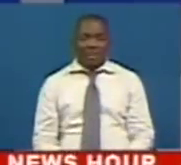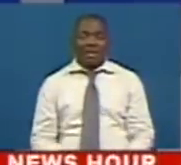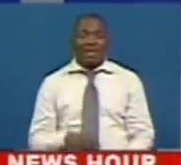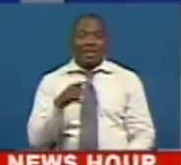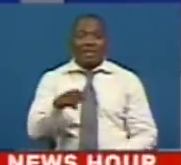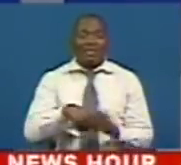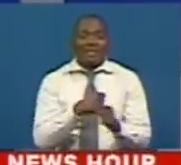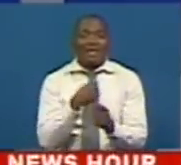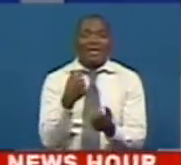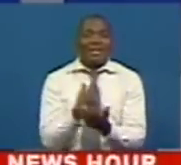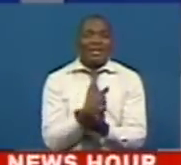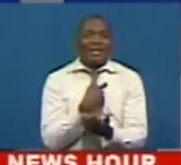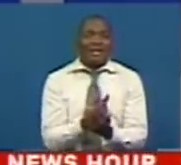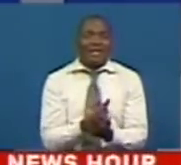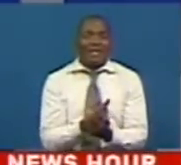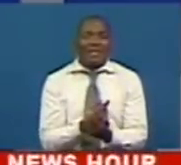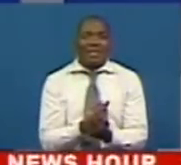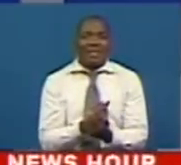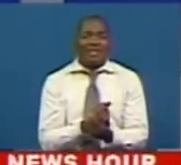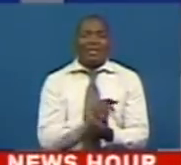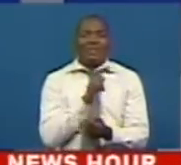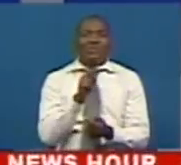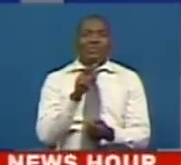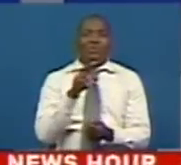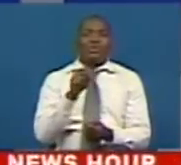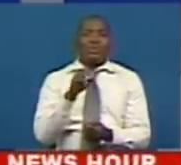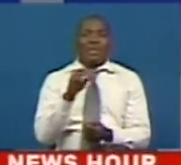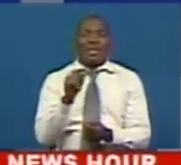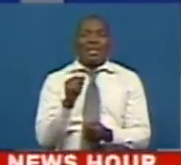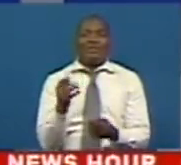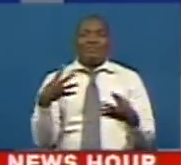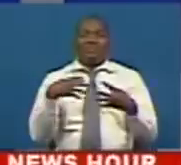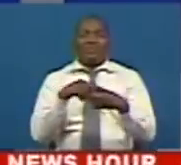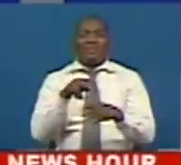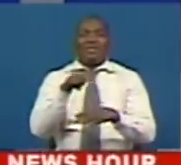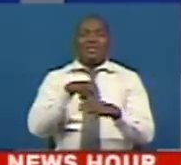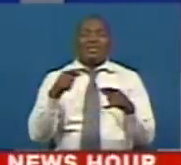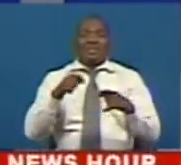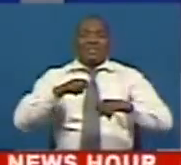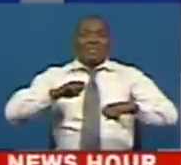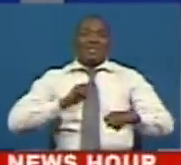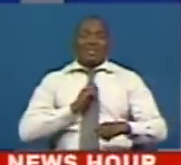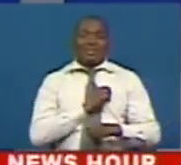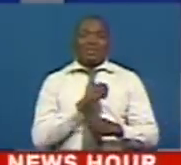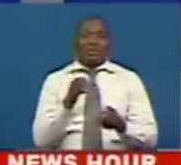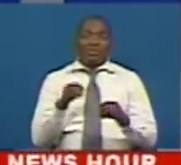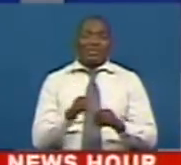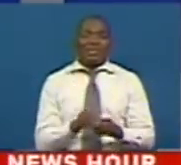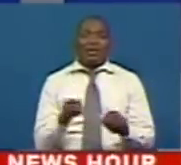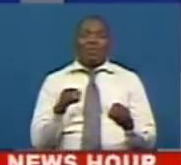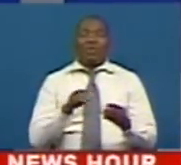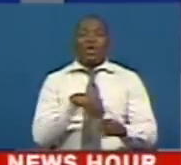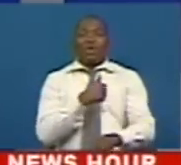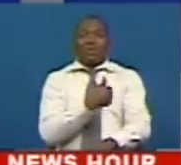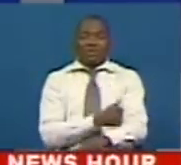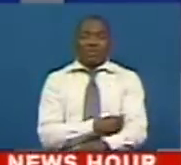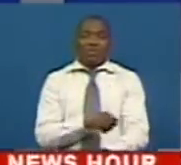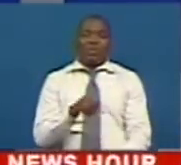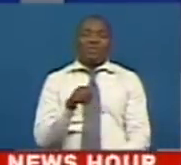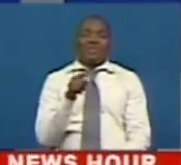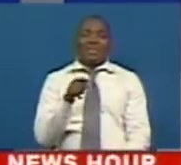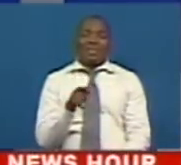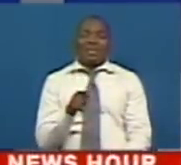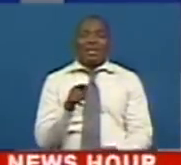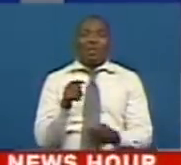Come next year, Ghana will feed solar energy into the national electricity grid. The chief executive of BPower Authority, Mr. Federai,